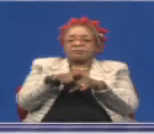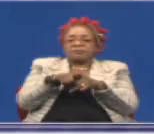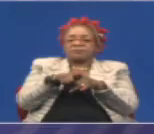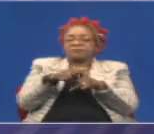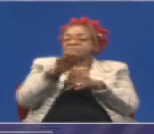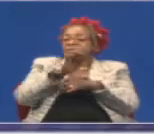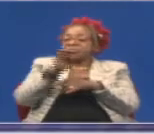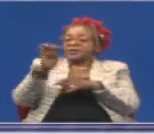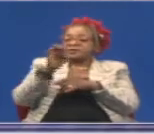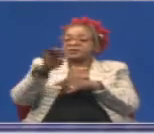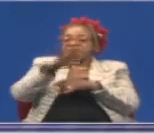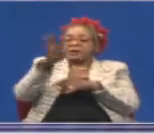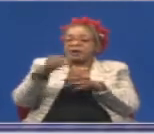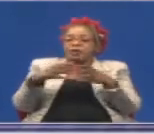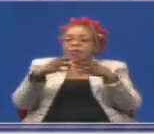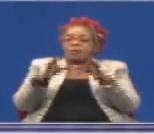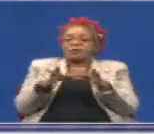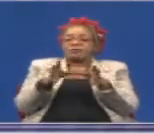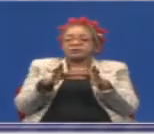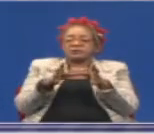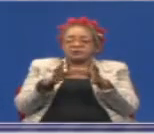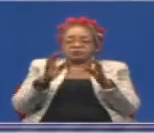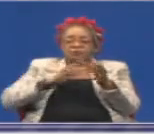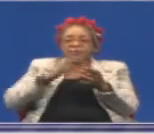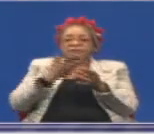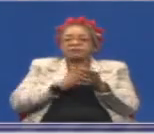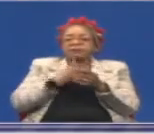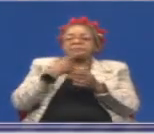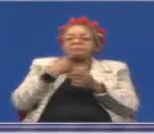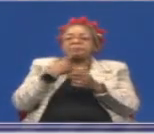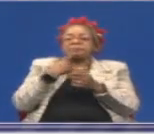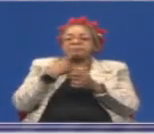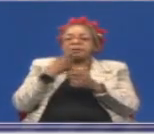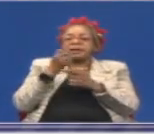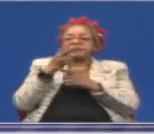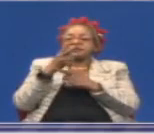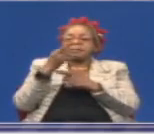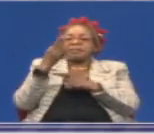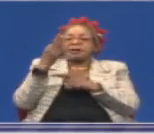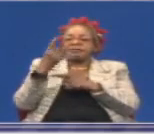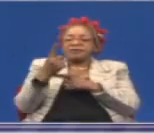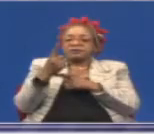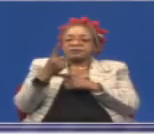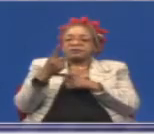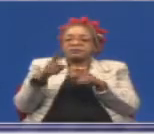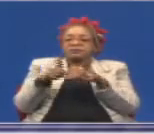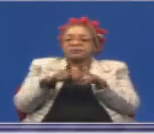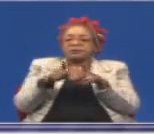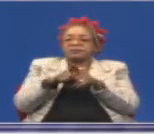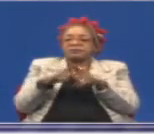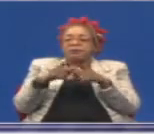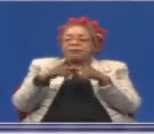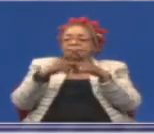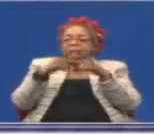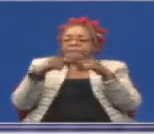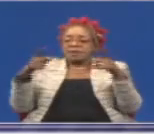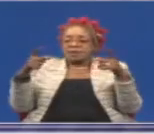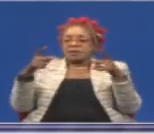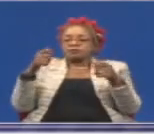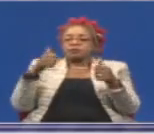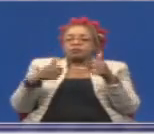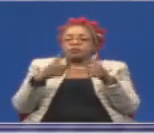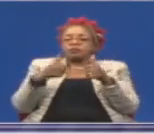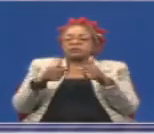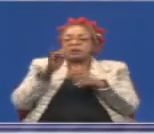The East African Community Monetary Committee has now set December 31st, 2031 as date by which the region's